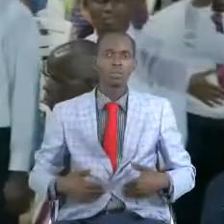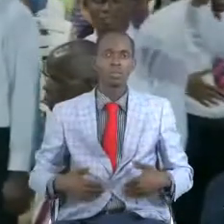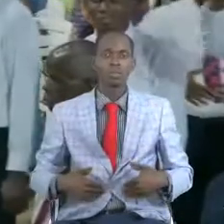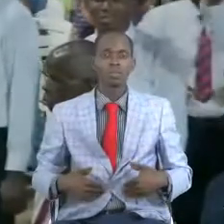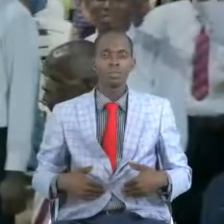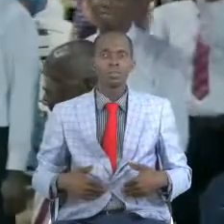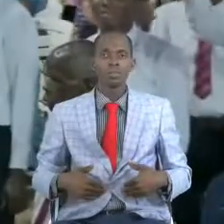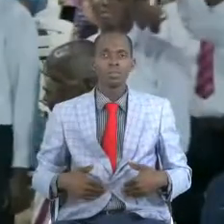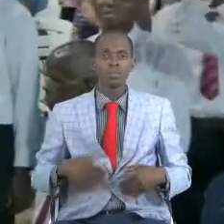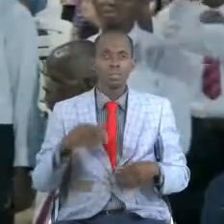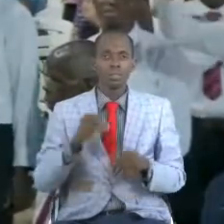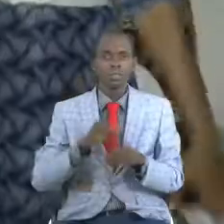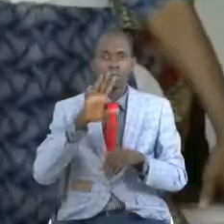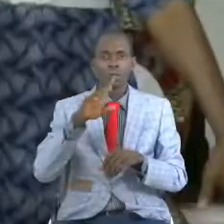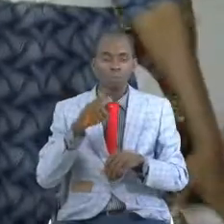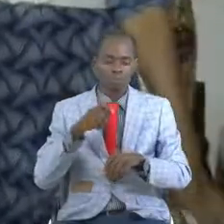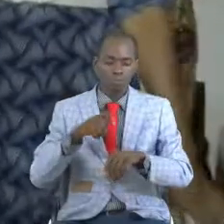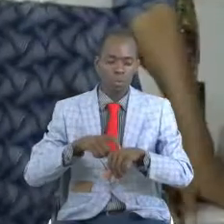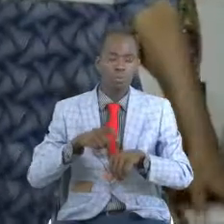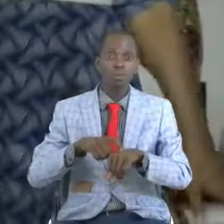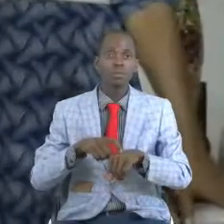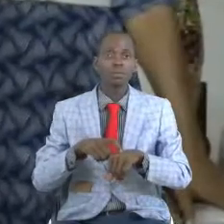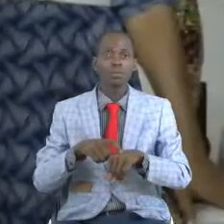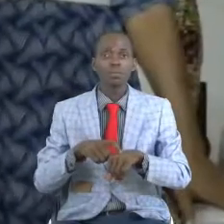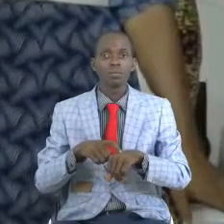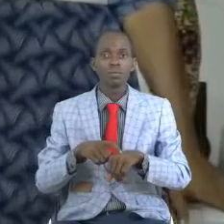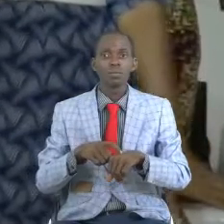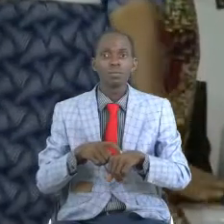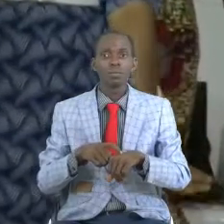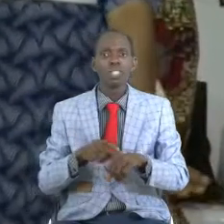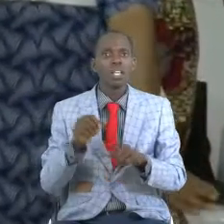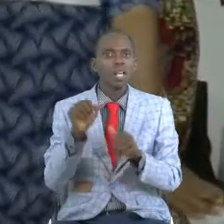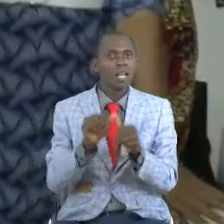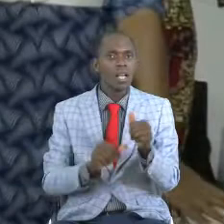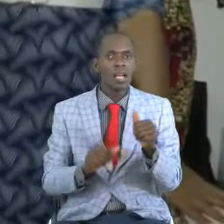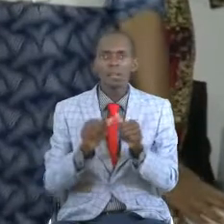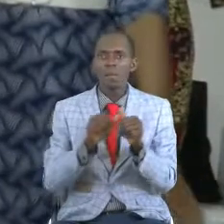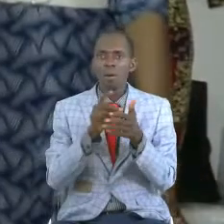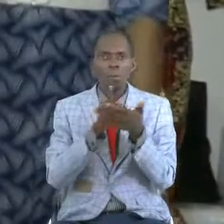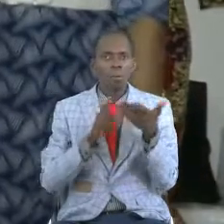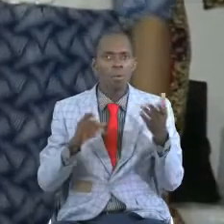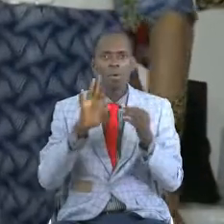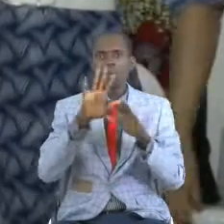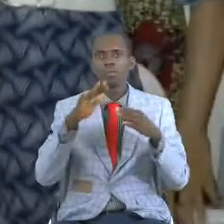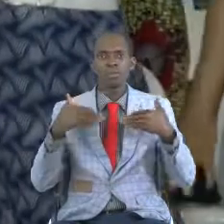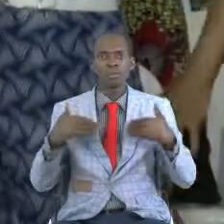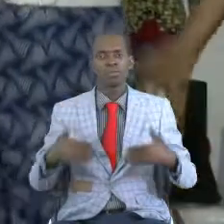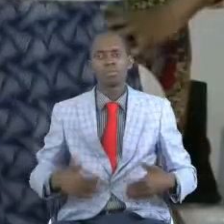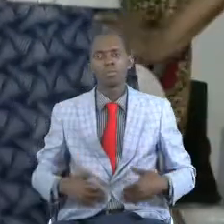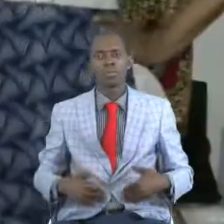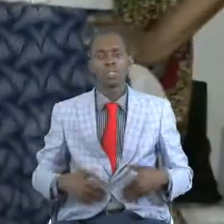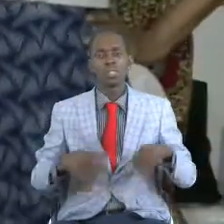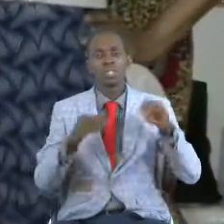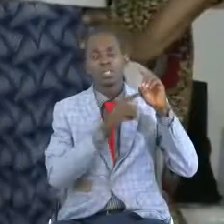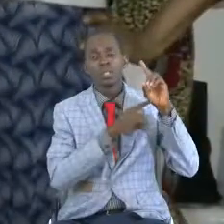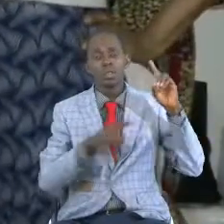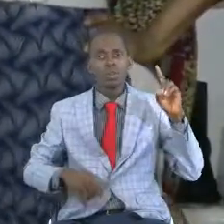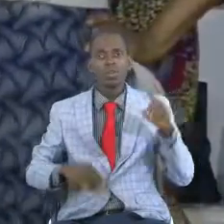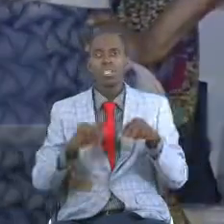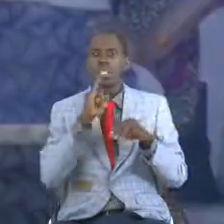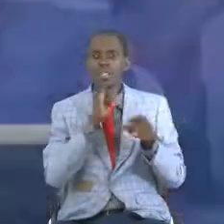in your bone, every part of your body, the Lord is ready for you